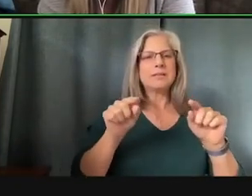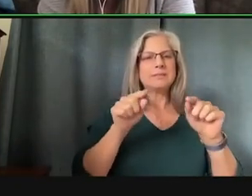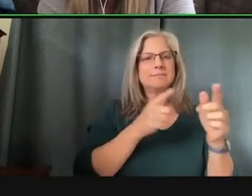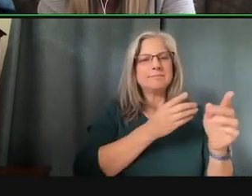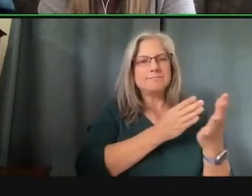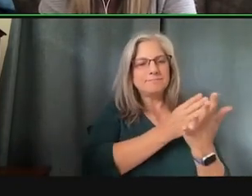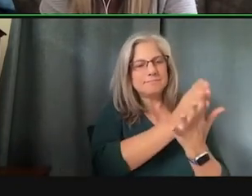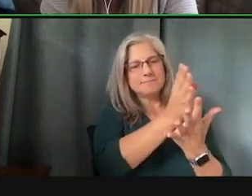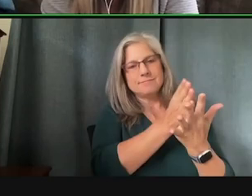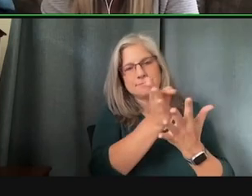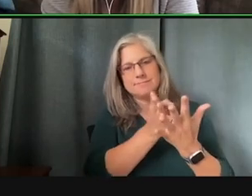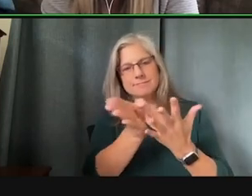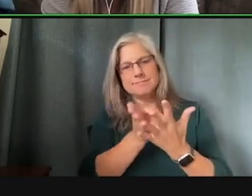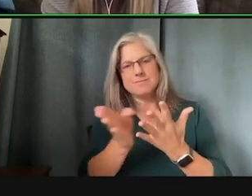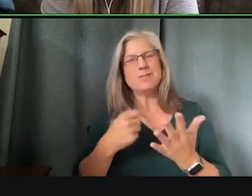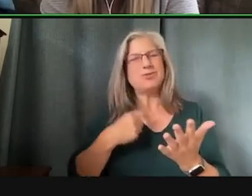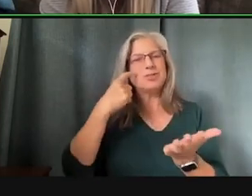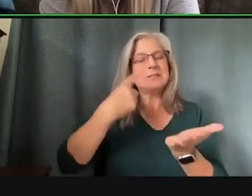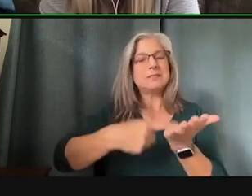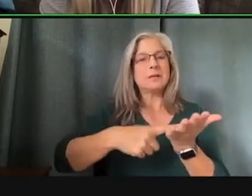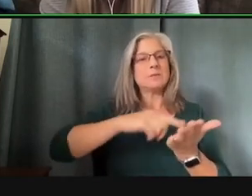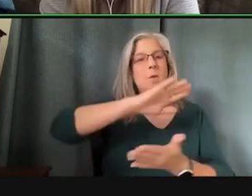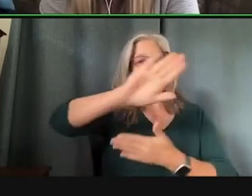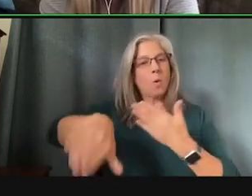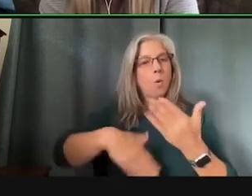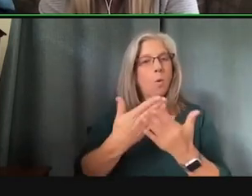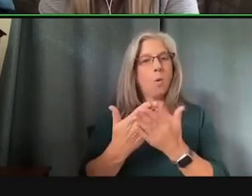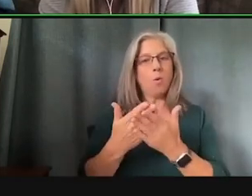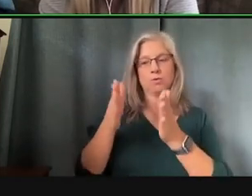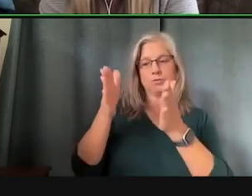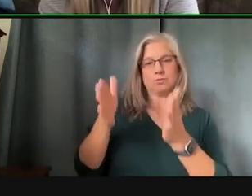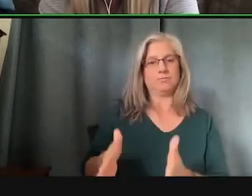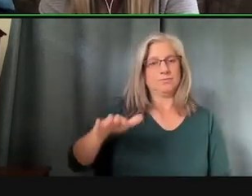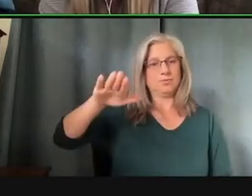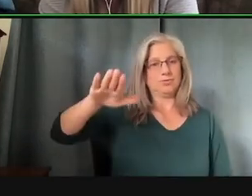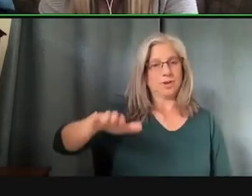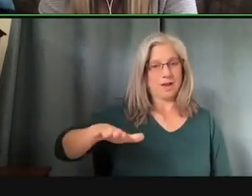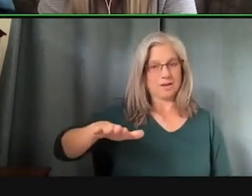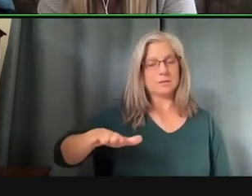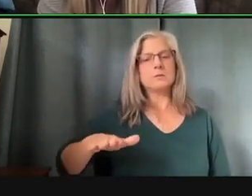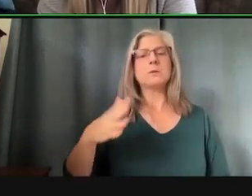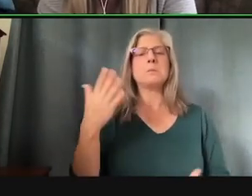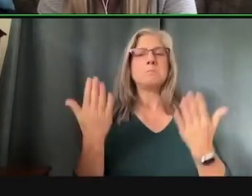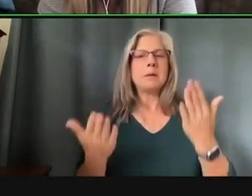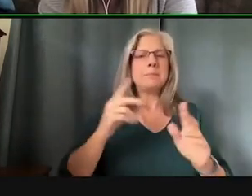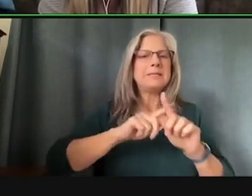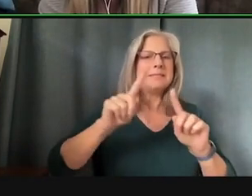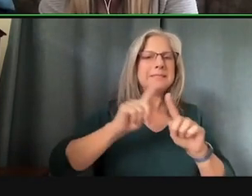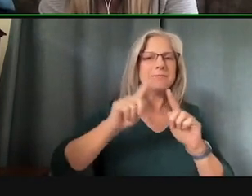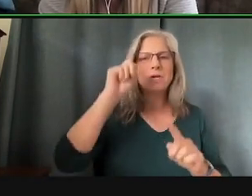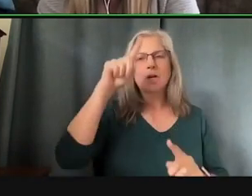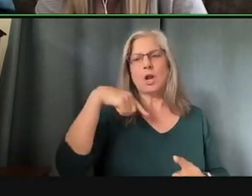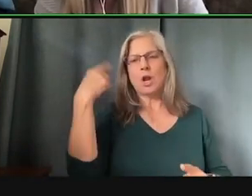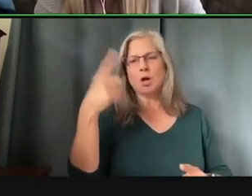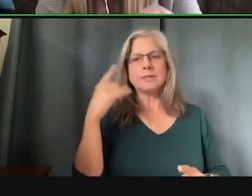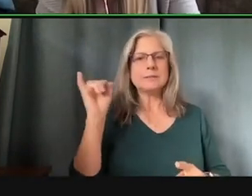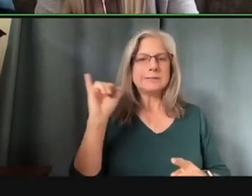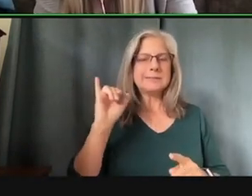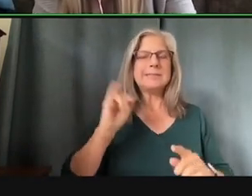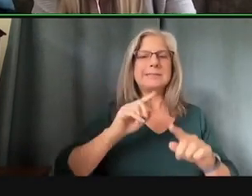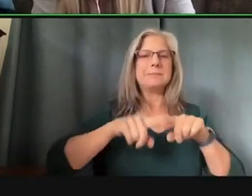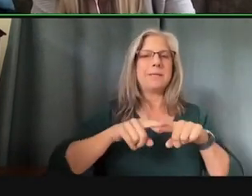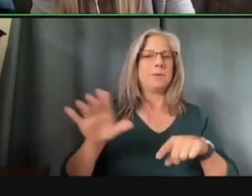The whole child should be considered. But again, the format might vary depending on your school district.